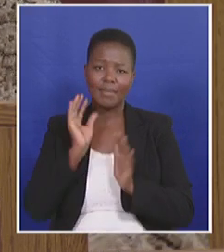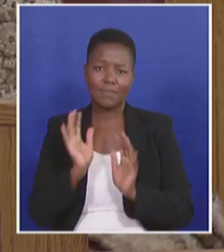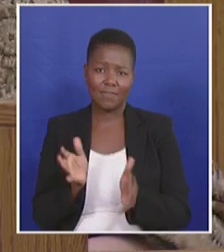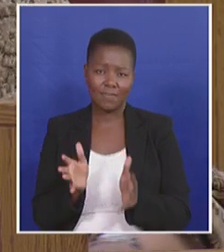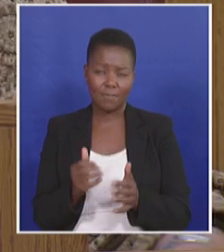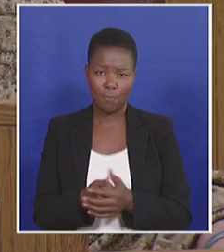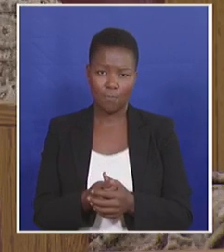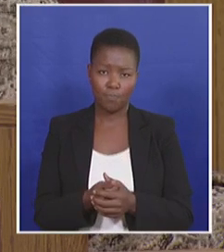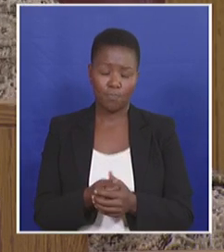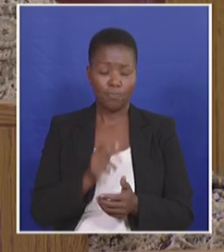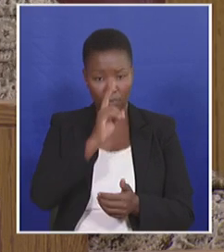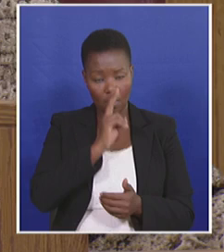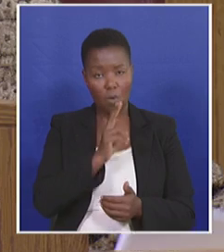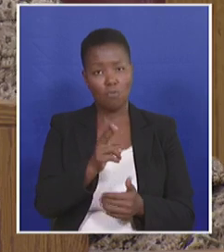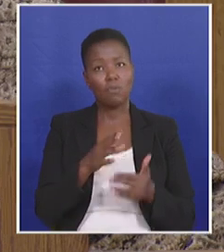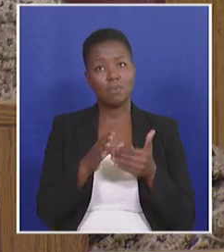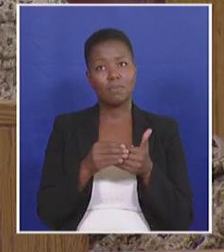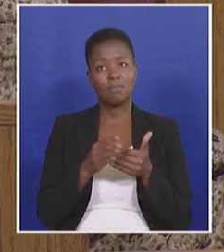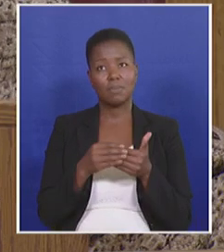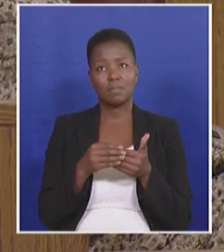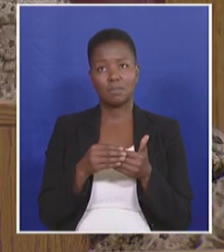Honorable members,